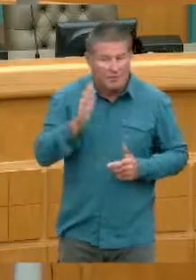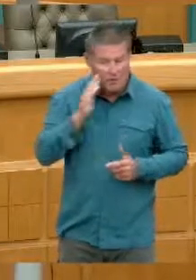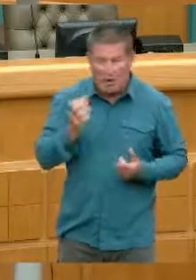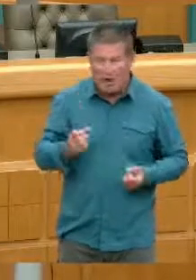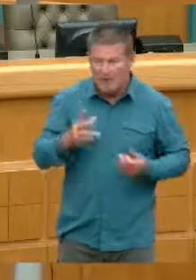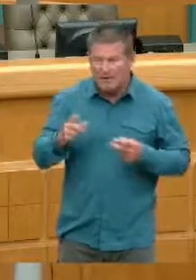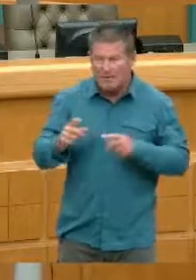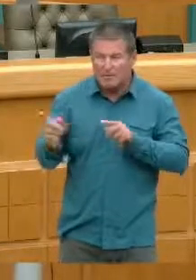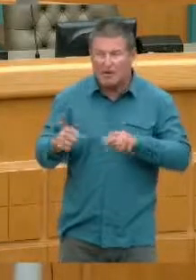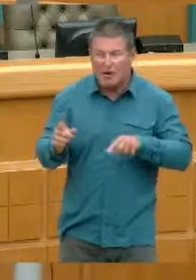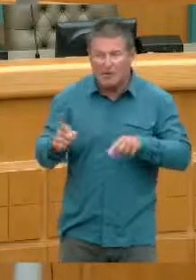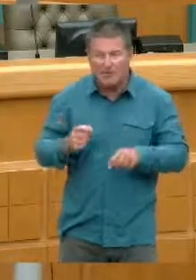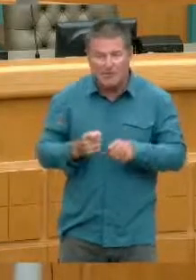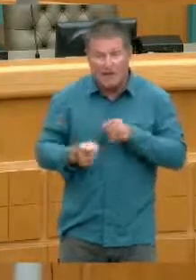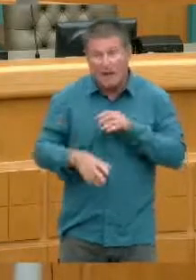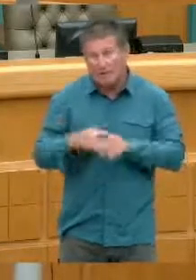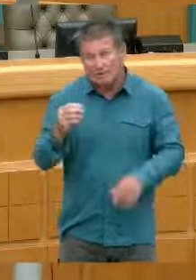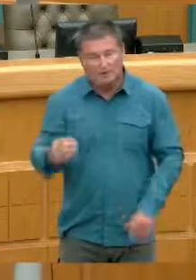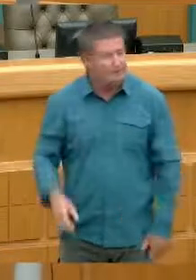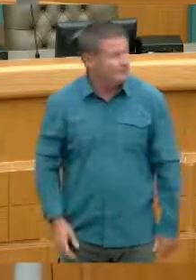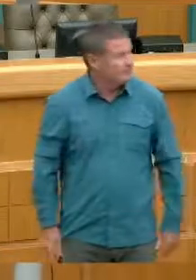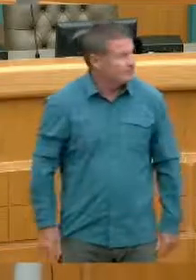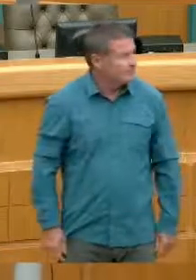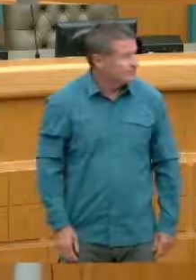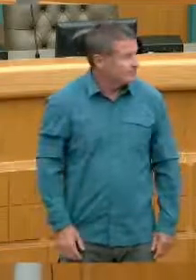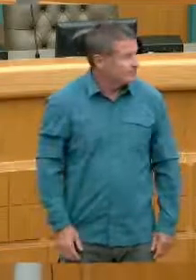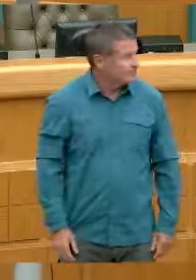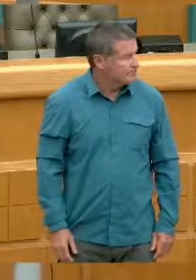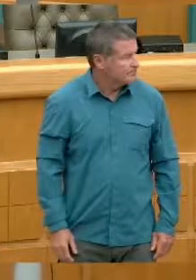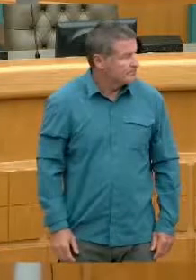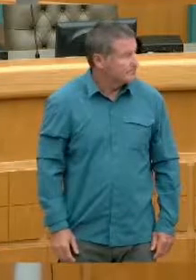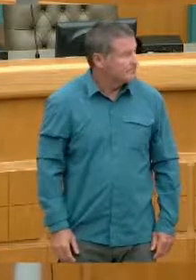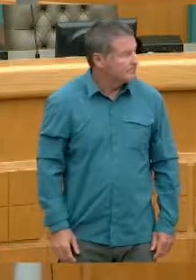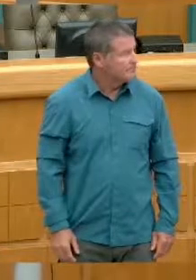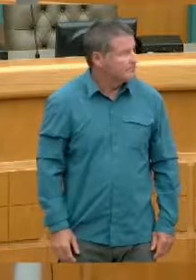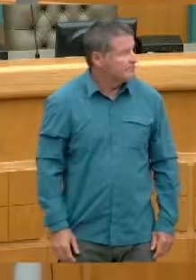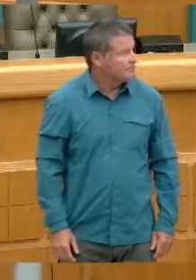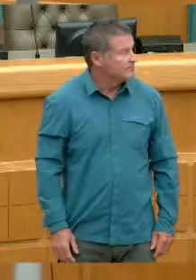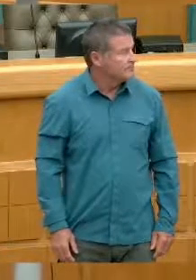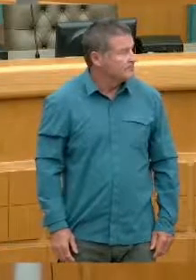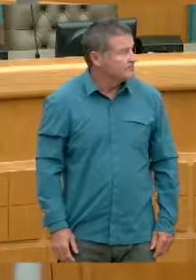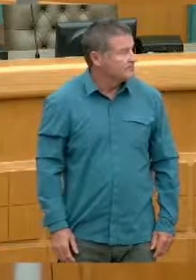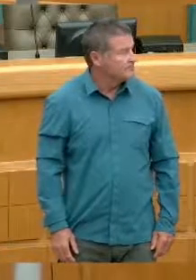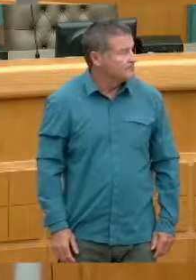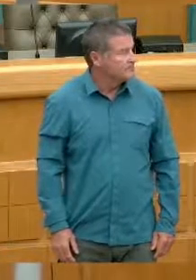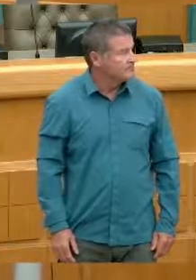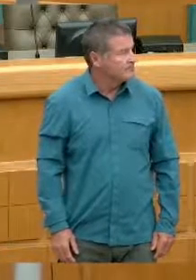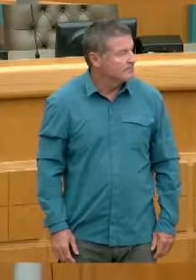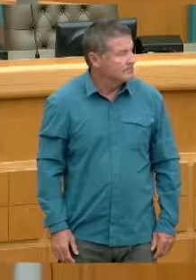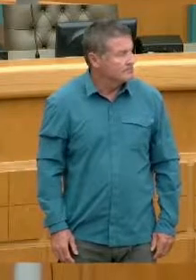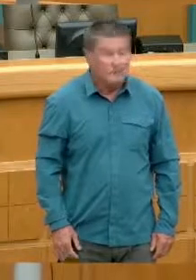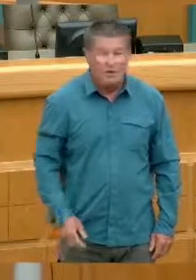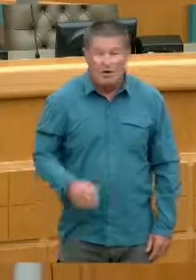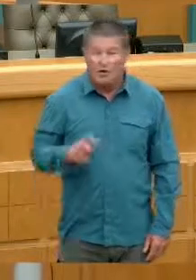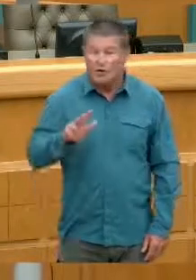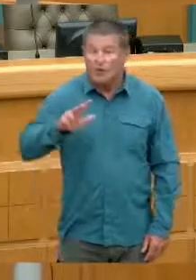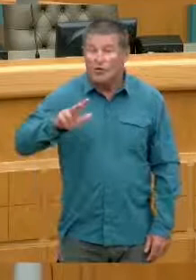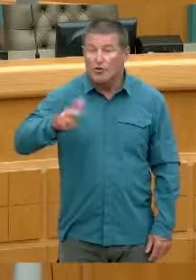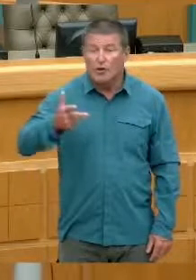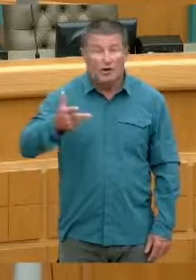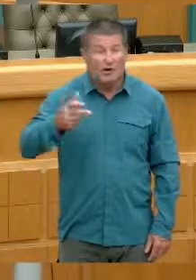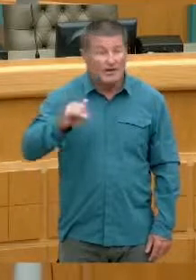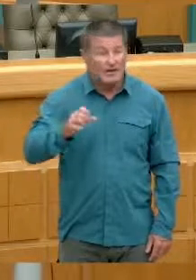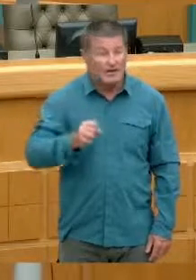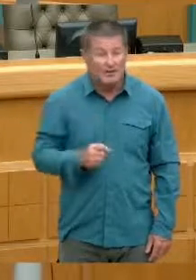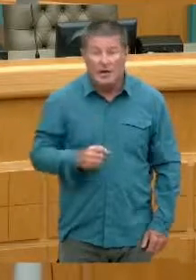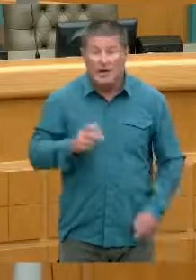people are coming in from the outside. The third one we're going to look at is leaving home. What proportion of